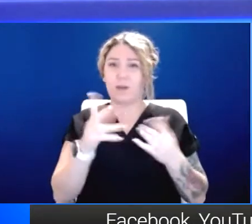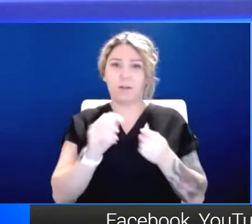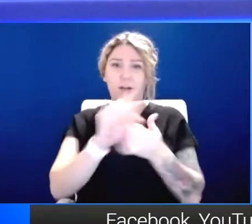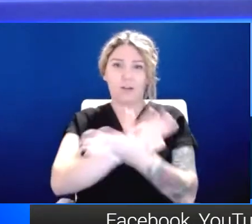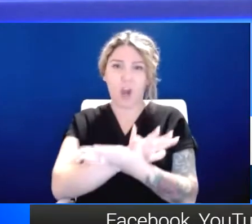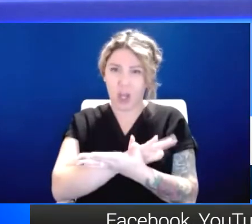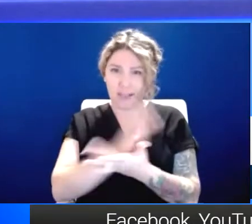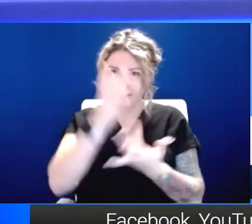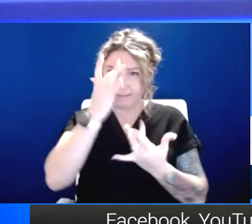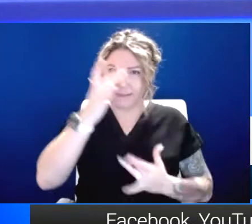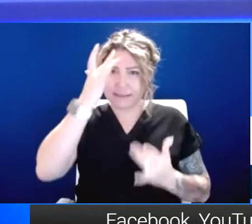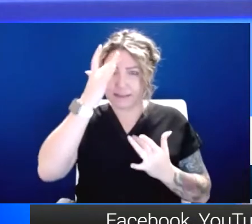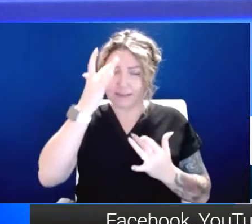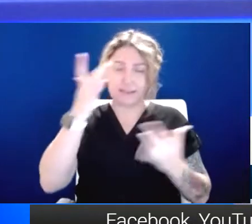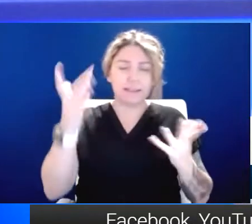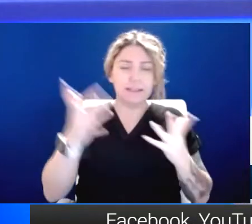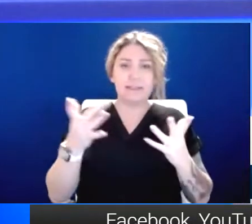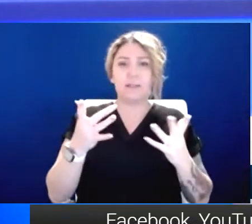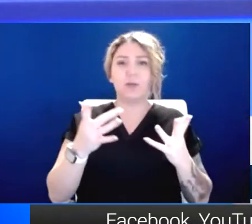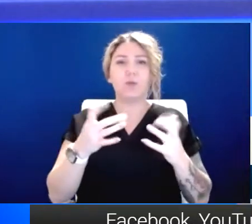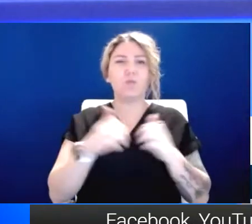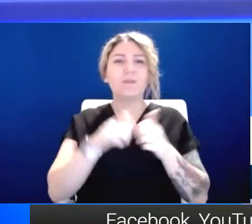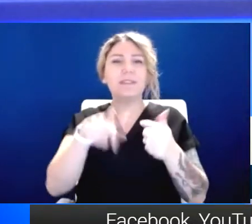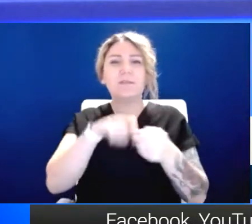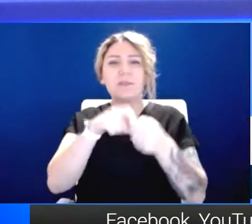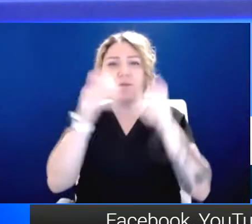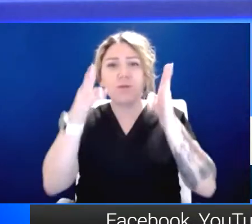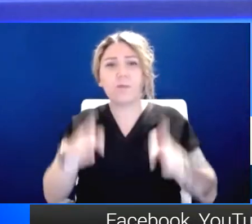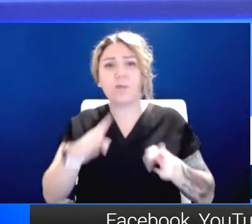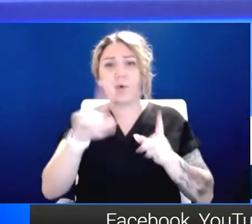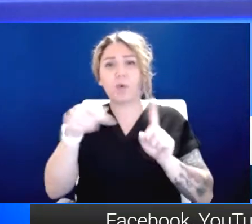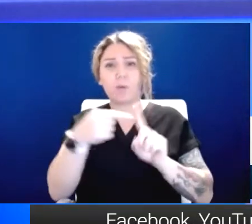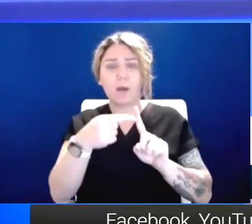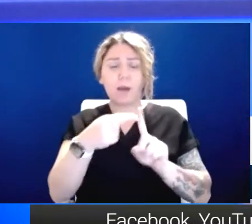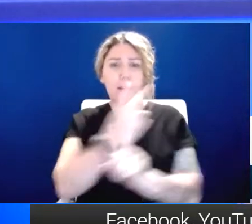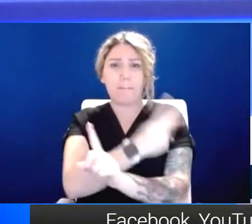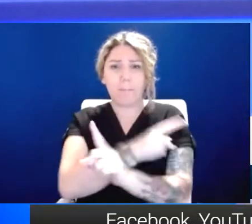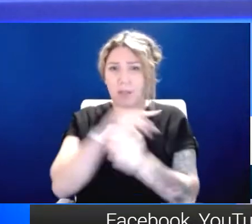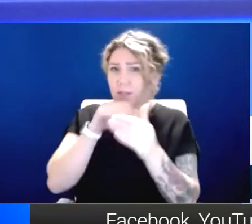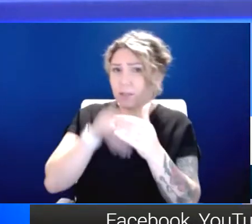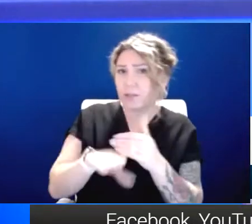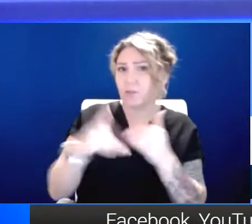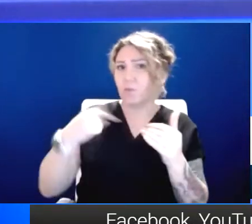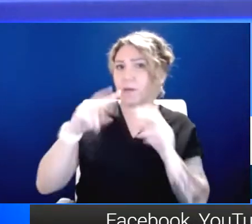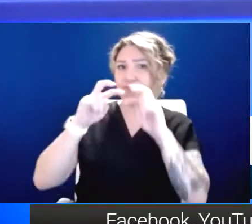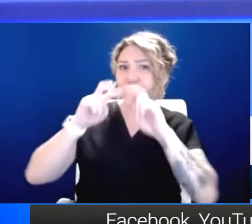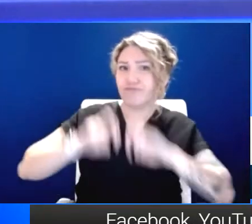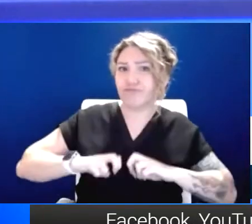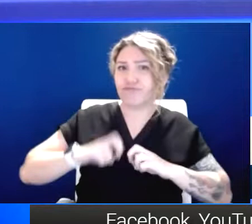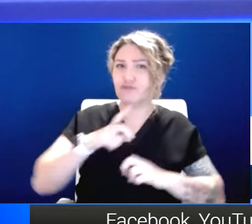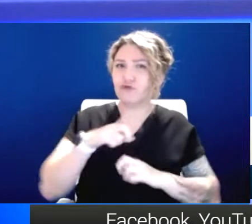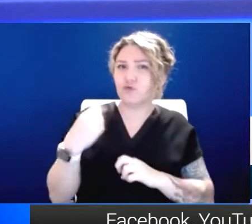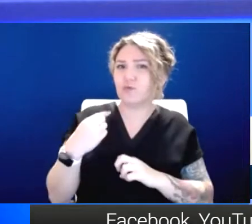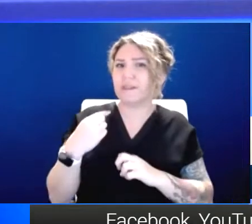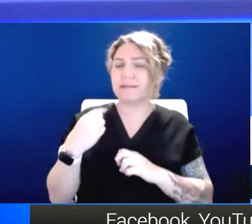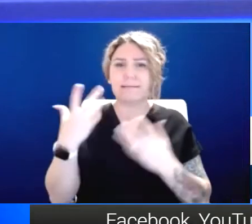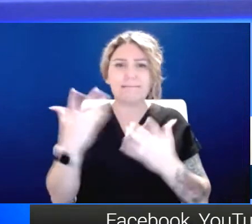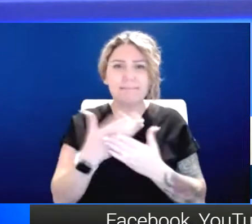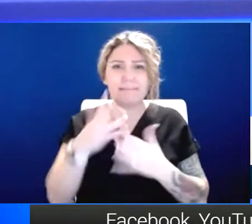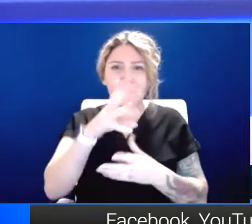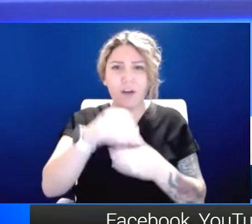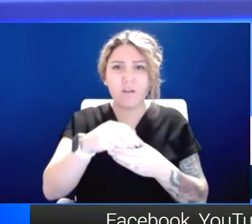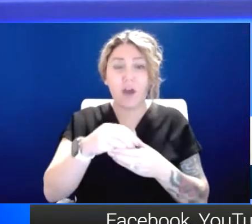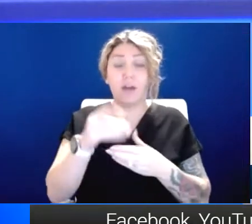in a particular person. So when I have a patient that comes in, we try to assess certain risk factors. Do they have a family history